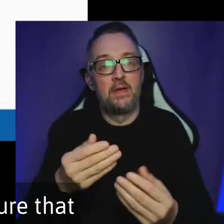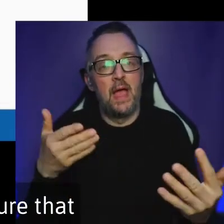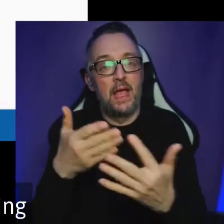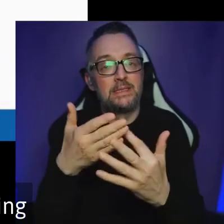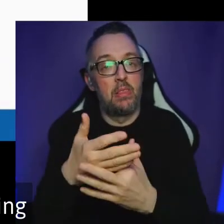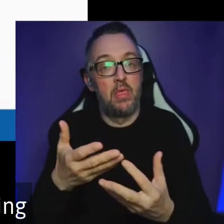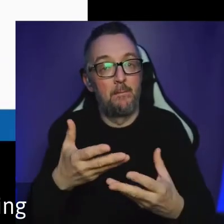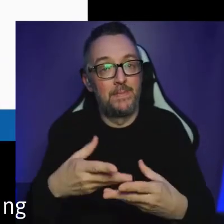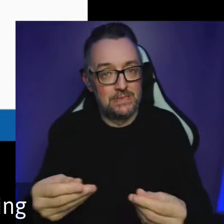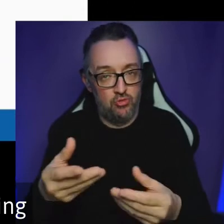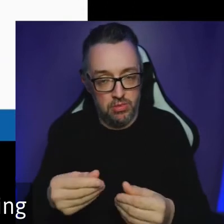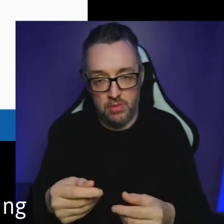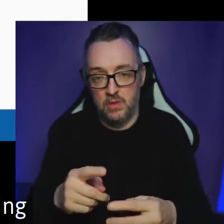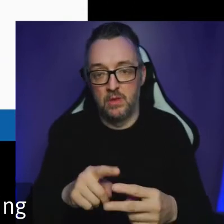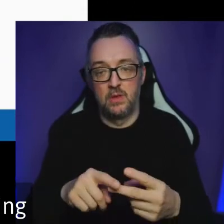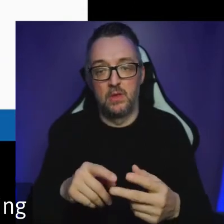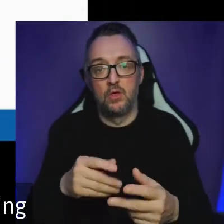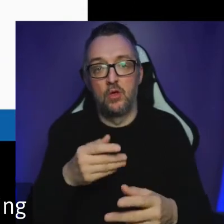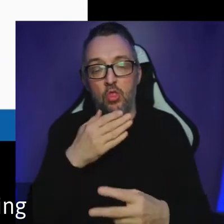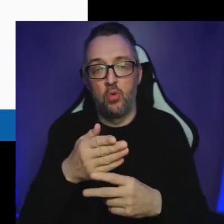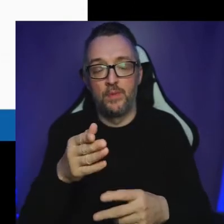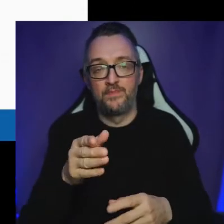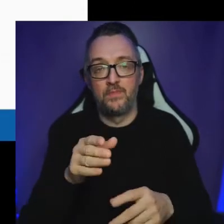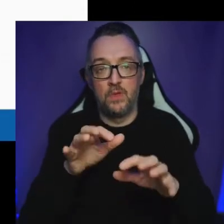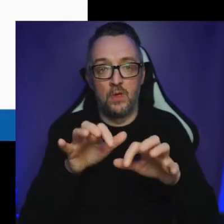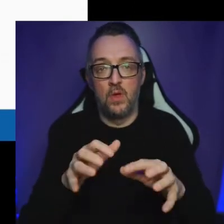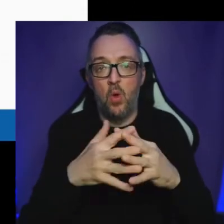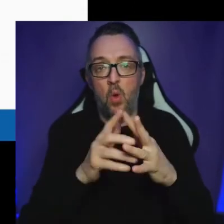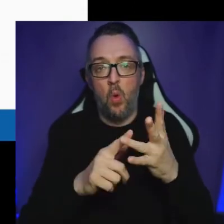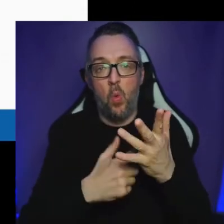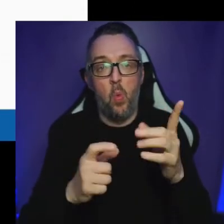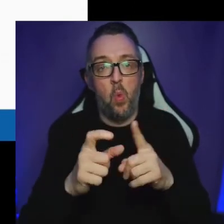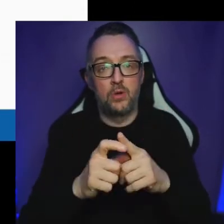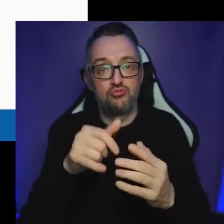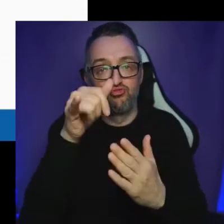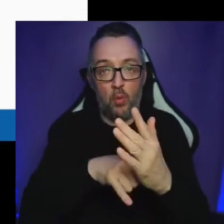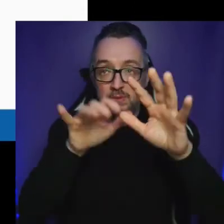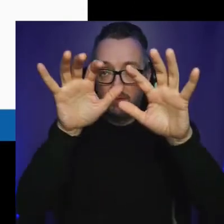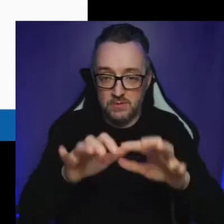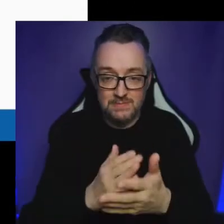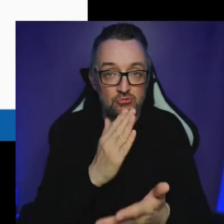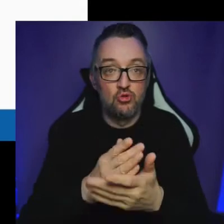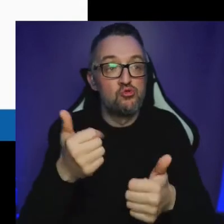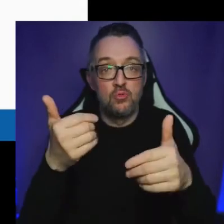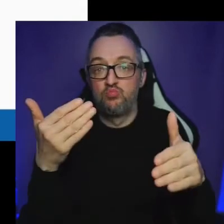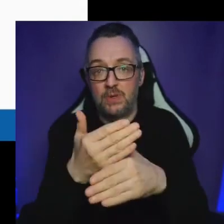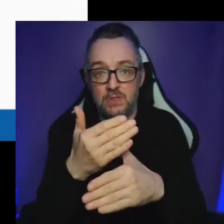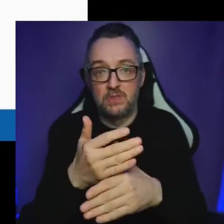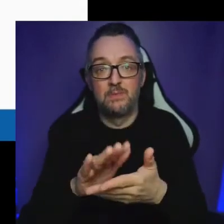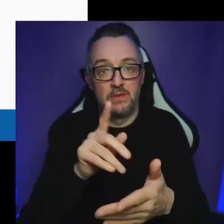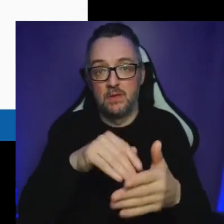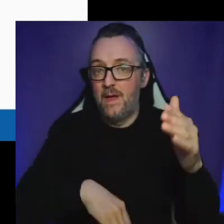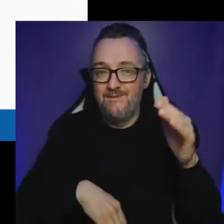that we go through the Word documents that we're using and ensure that we're following good practice and making them fully